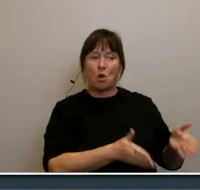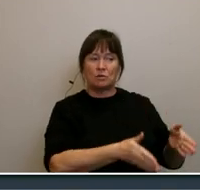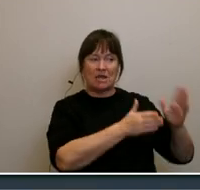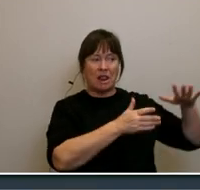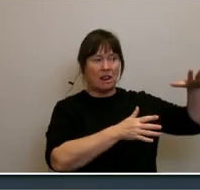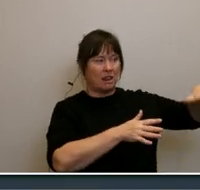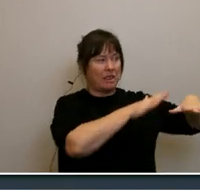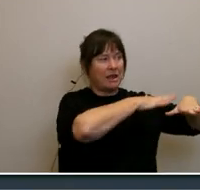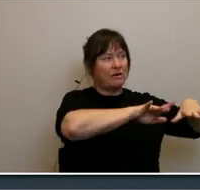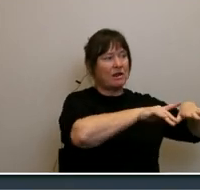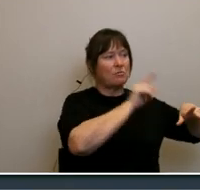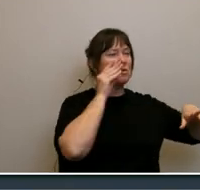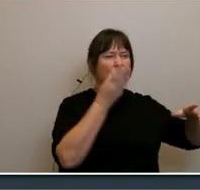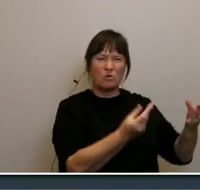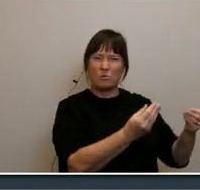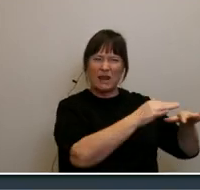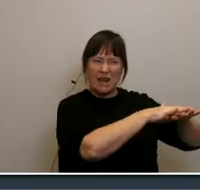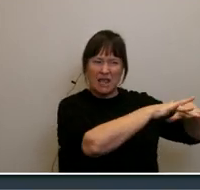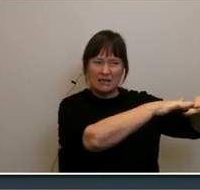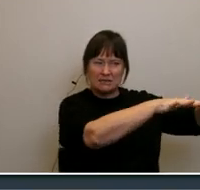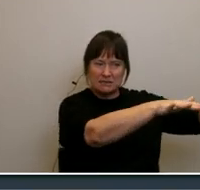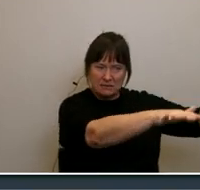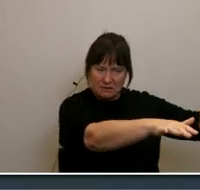that caused more problems